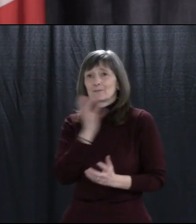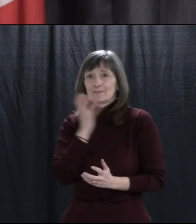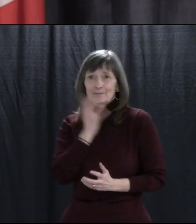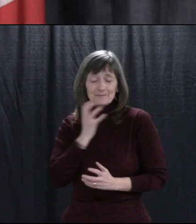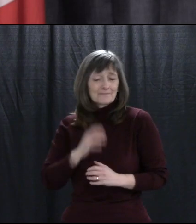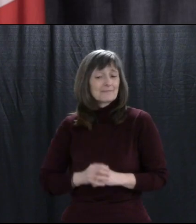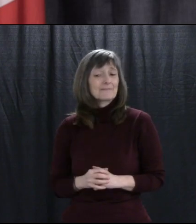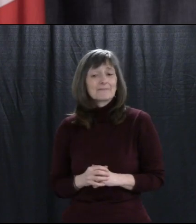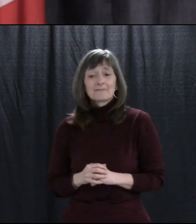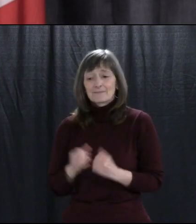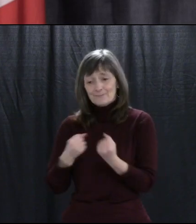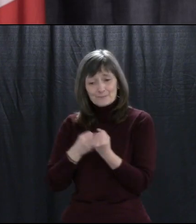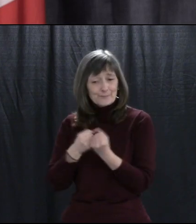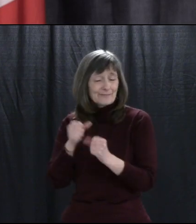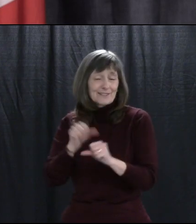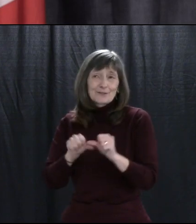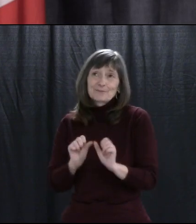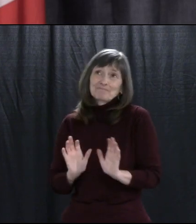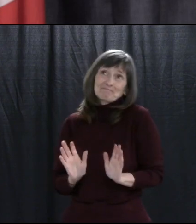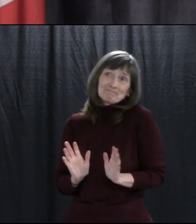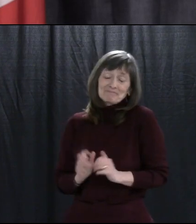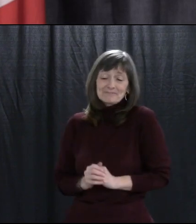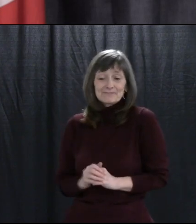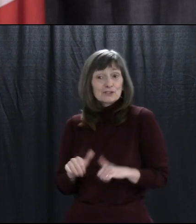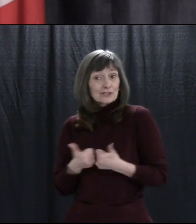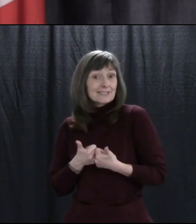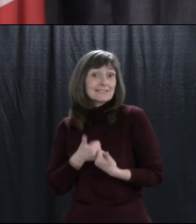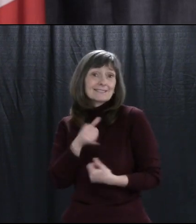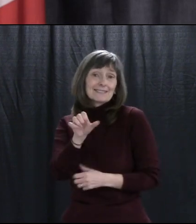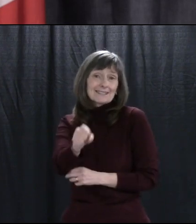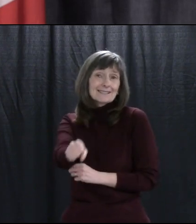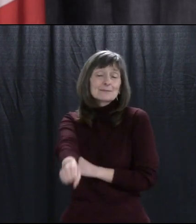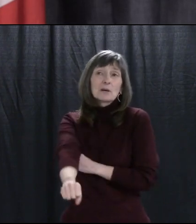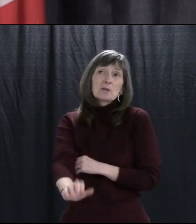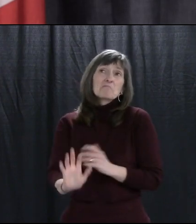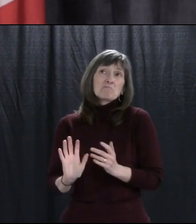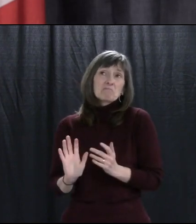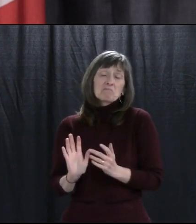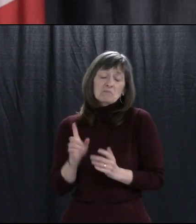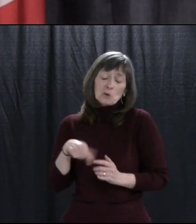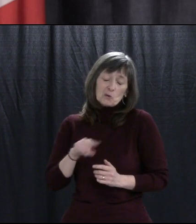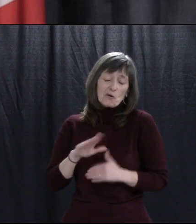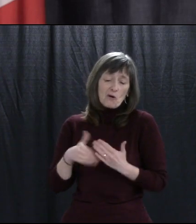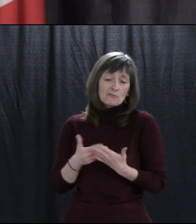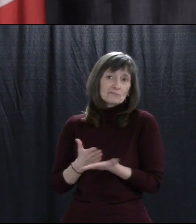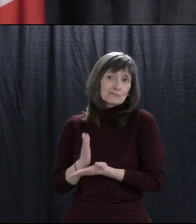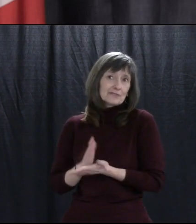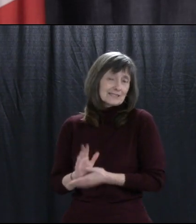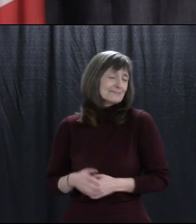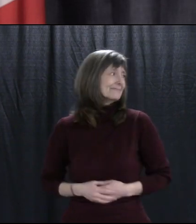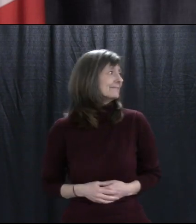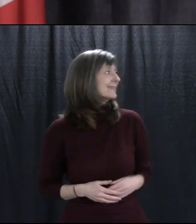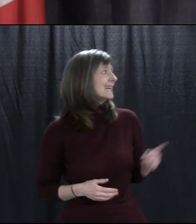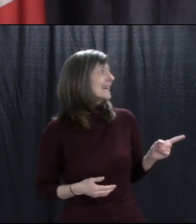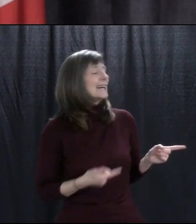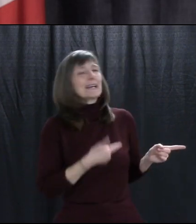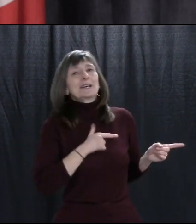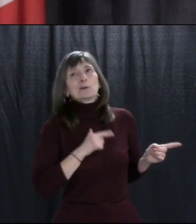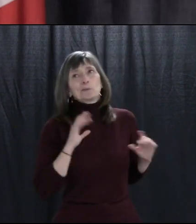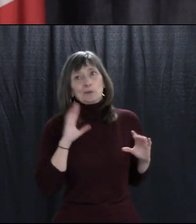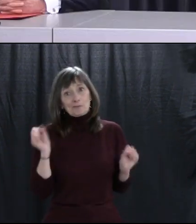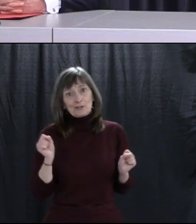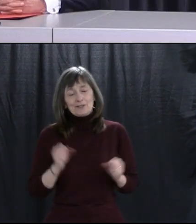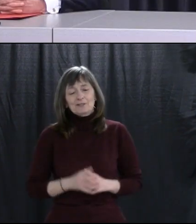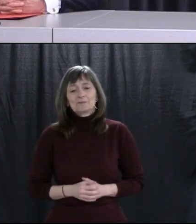everybody is supporting each other. So it's challenging, but we're doing okay. As Premier of the province, I guess I can